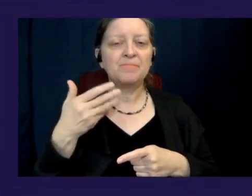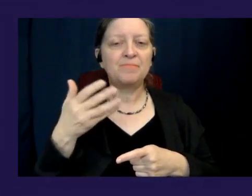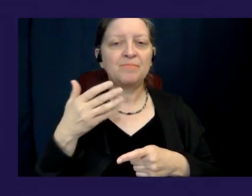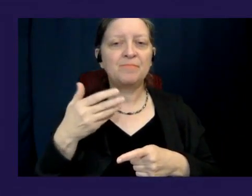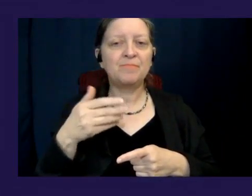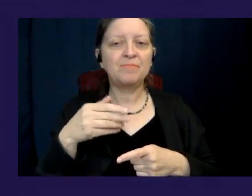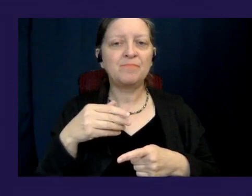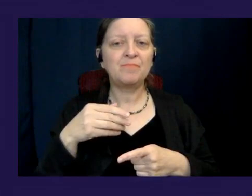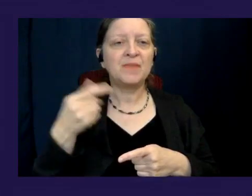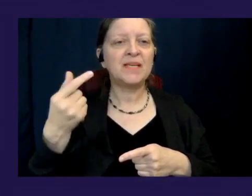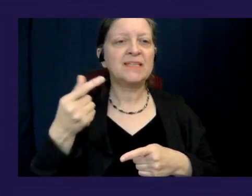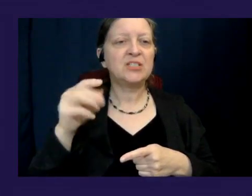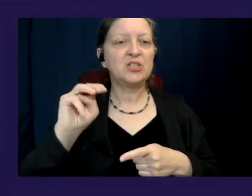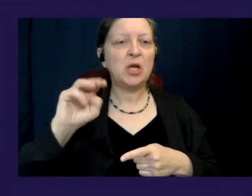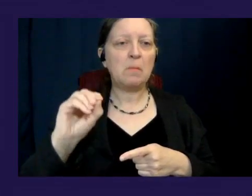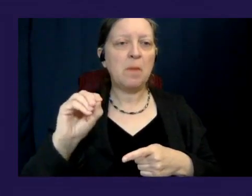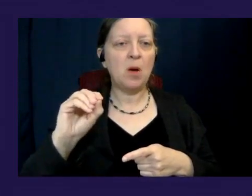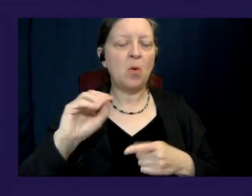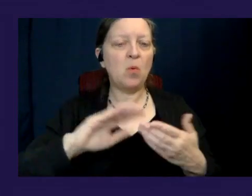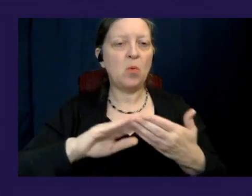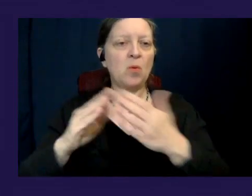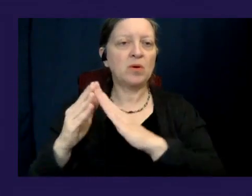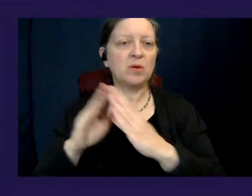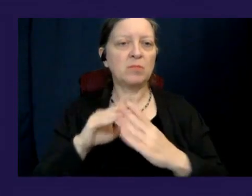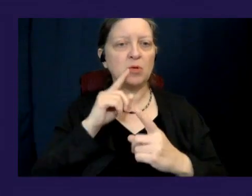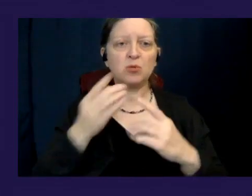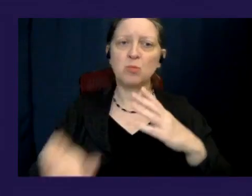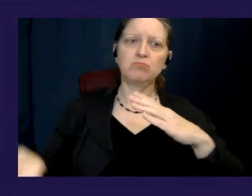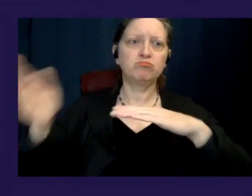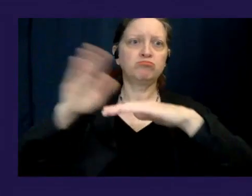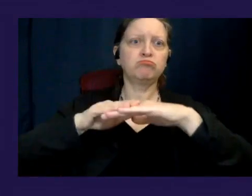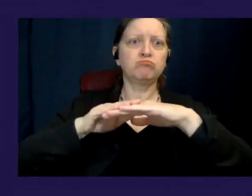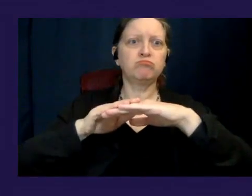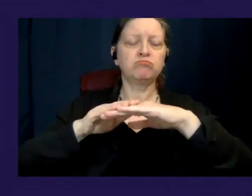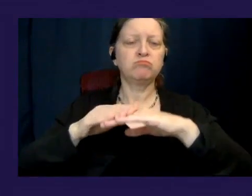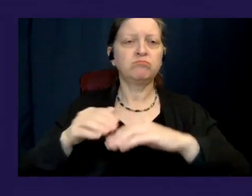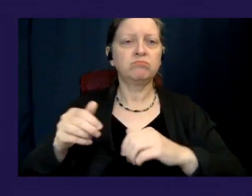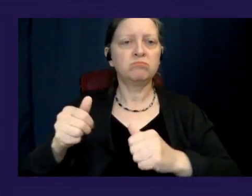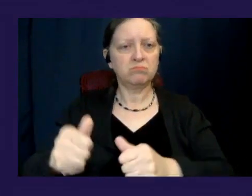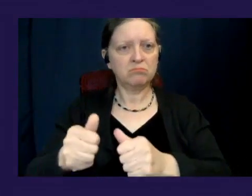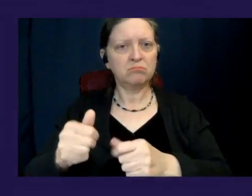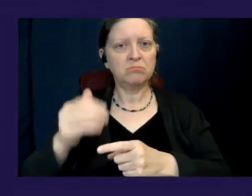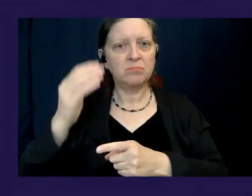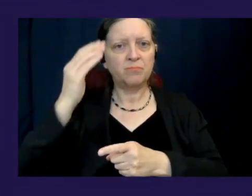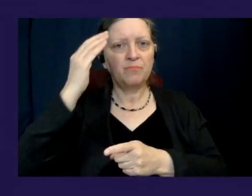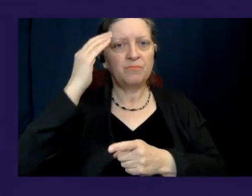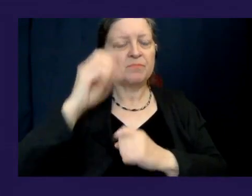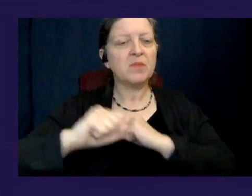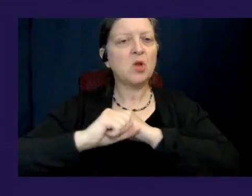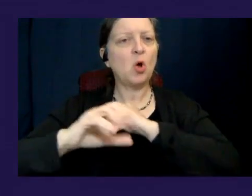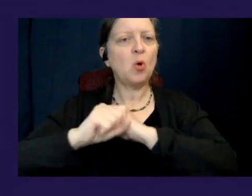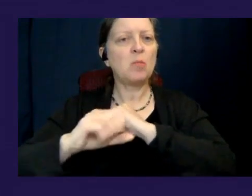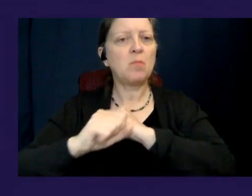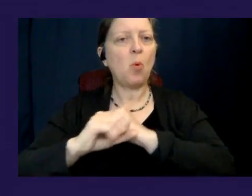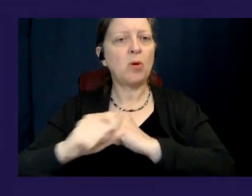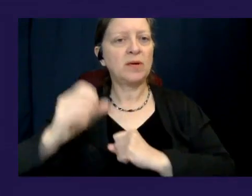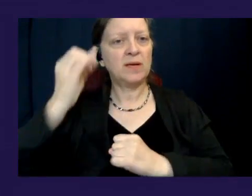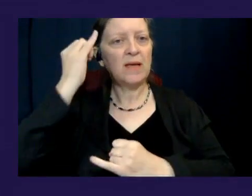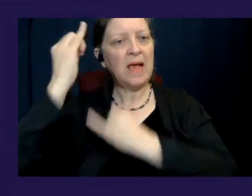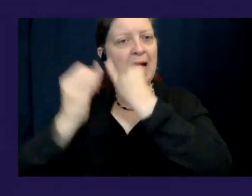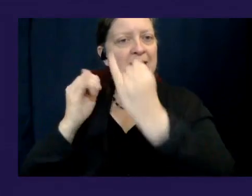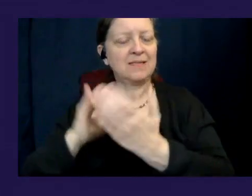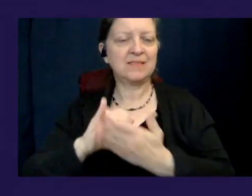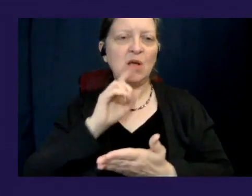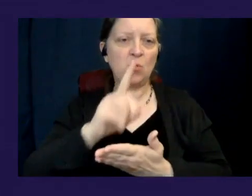GMO communities are really up on abortion misinformation. Promoting ideas that really we would count